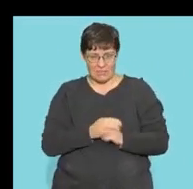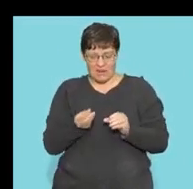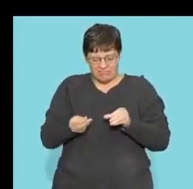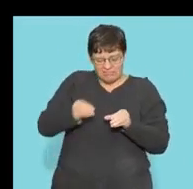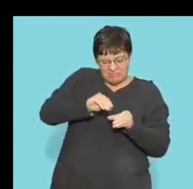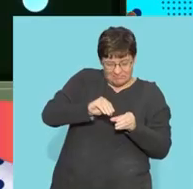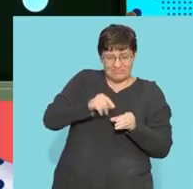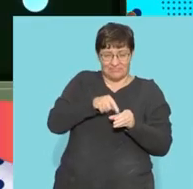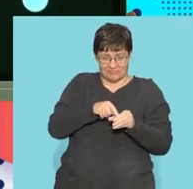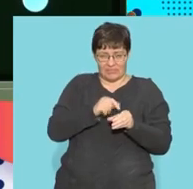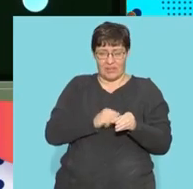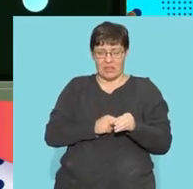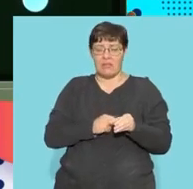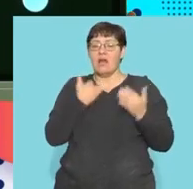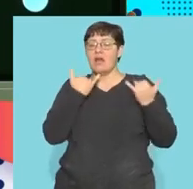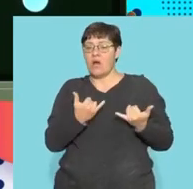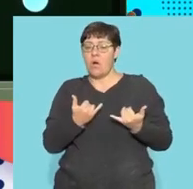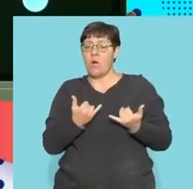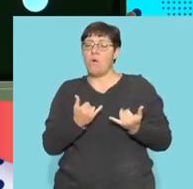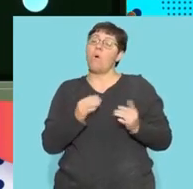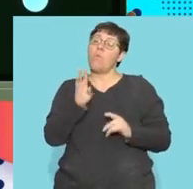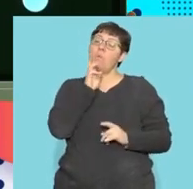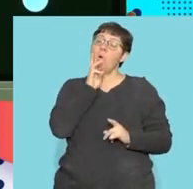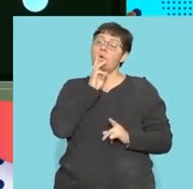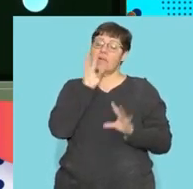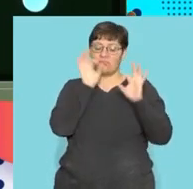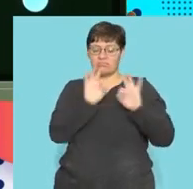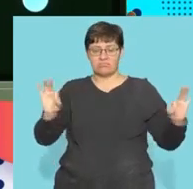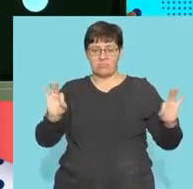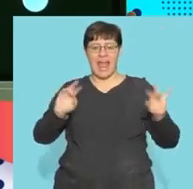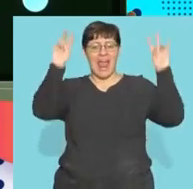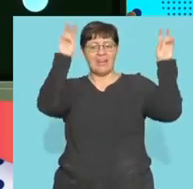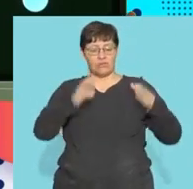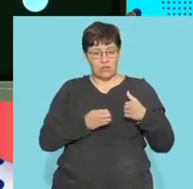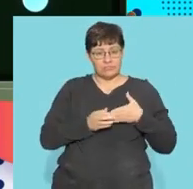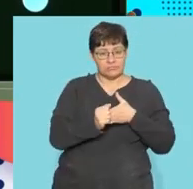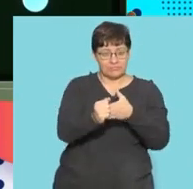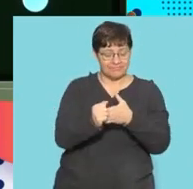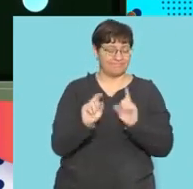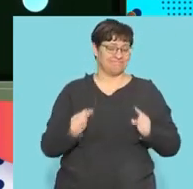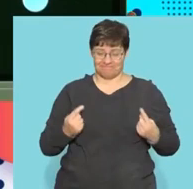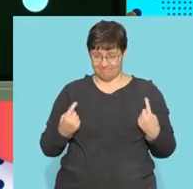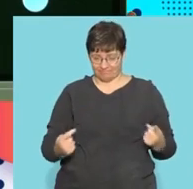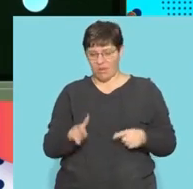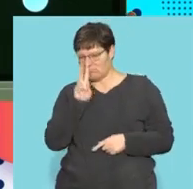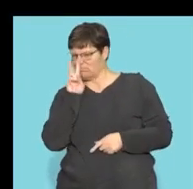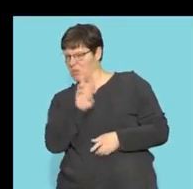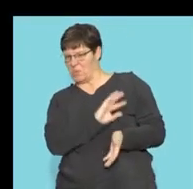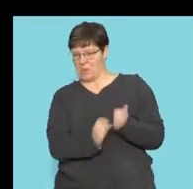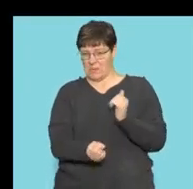acid added to it, because pure water would not be a conductor of electricity. So let's see what happens in that